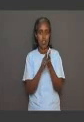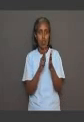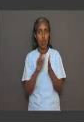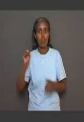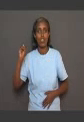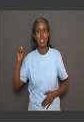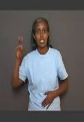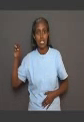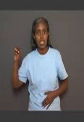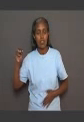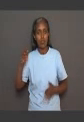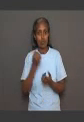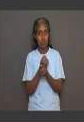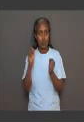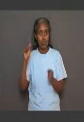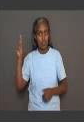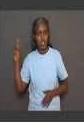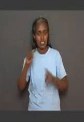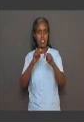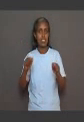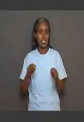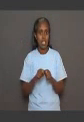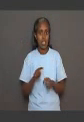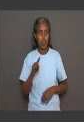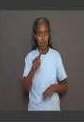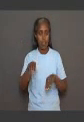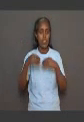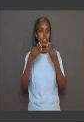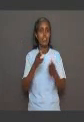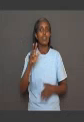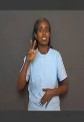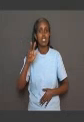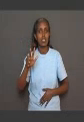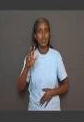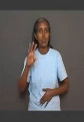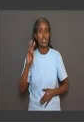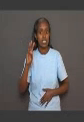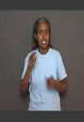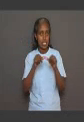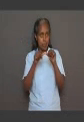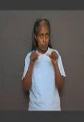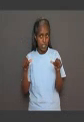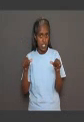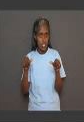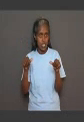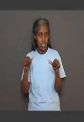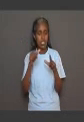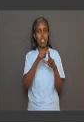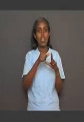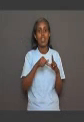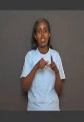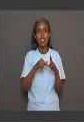to solve this triangle. You are given 3 of the 6 measures in an